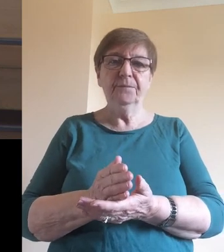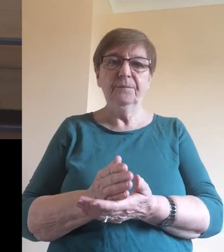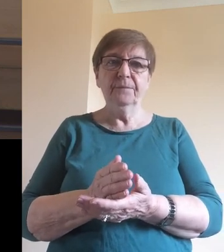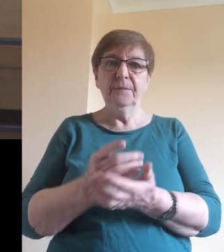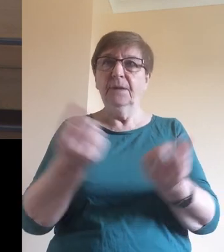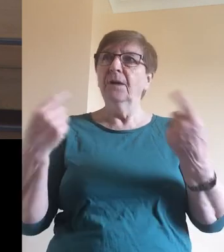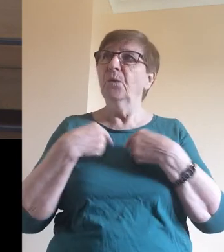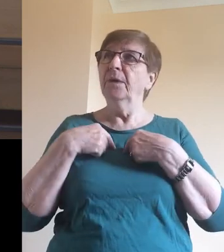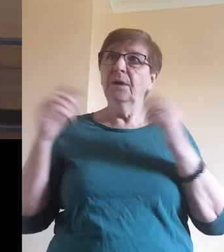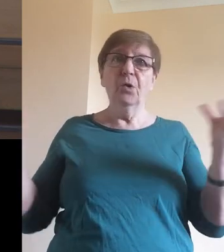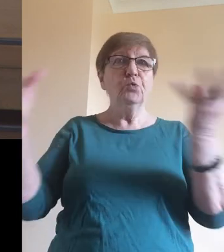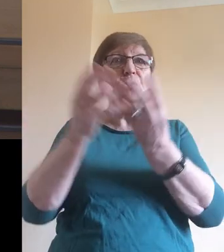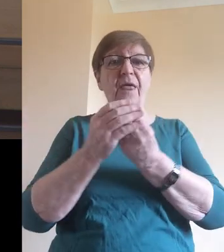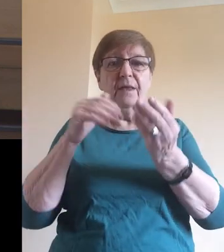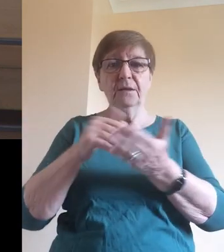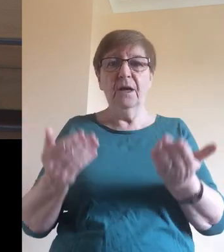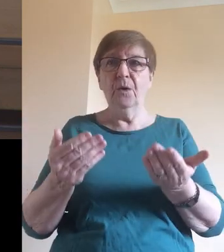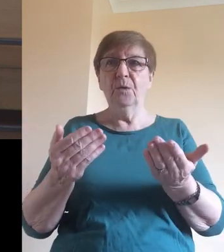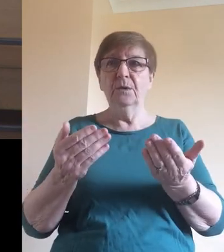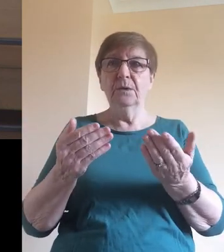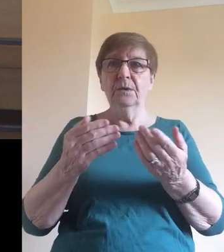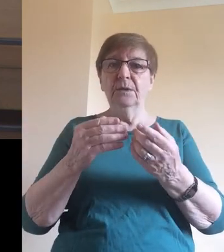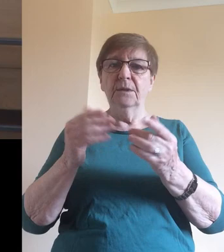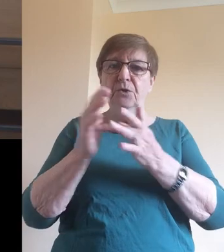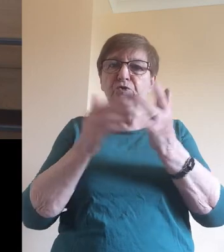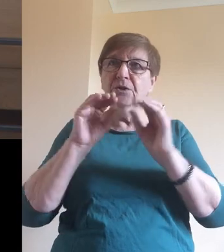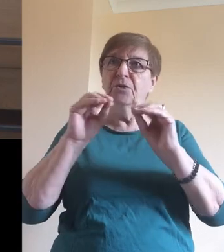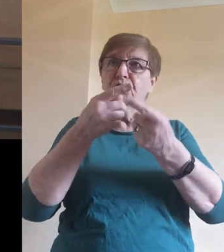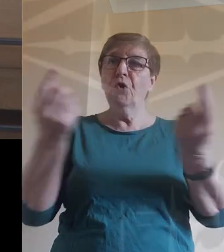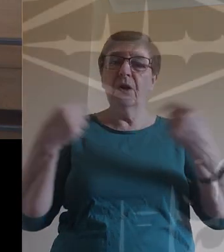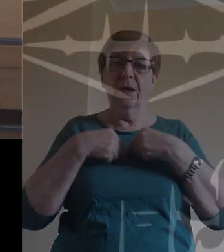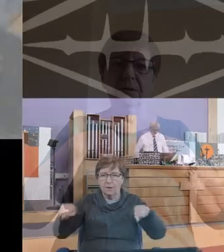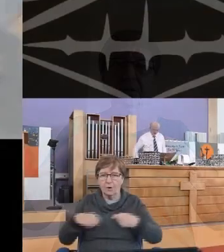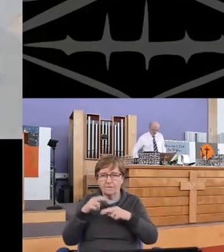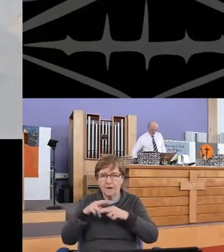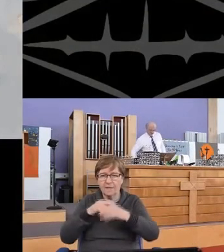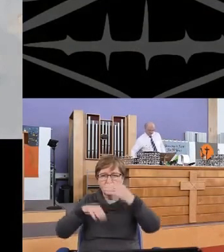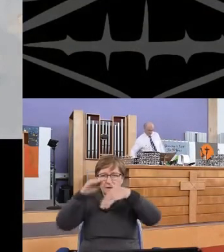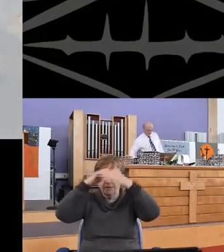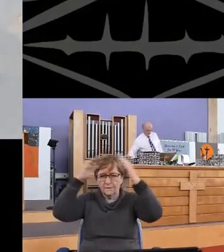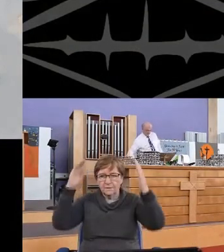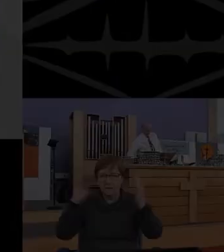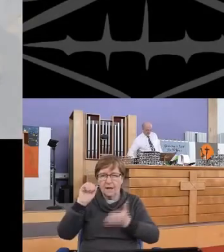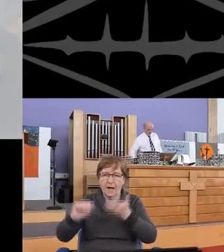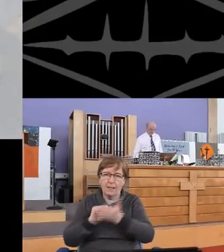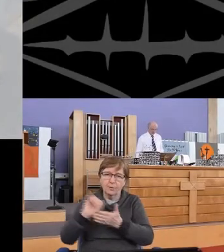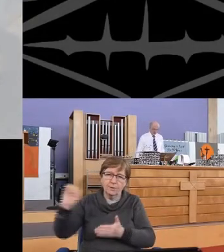And we gather up our prayers in the words that Jesus taught his followers. Our Father in heaven,